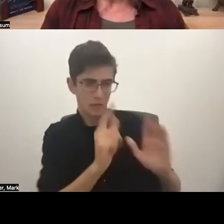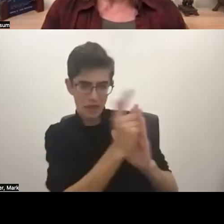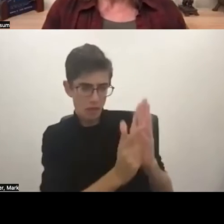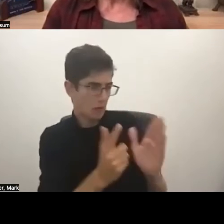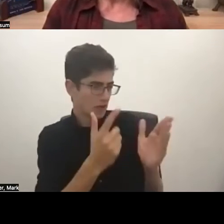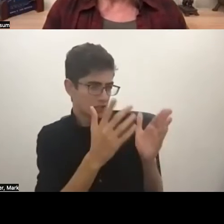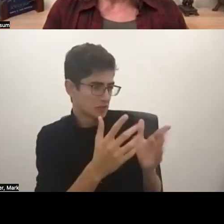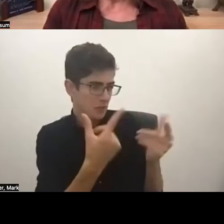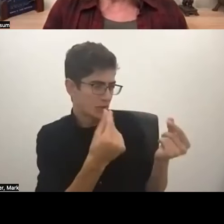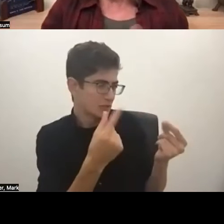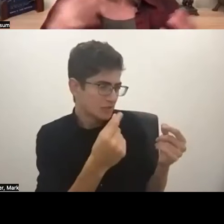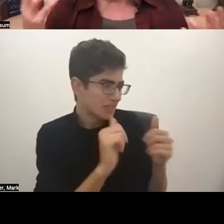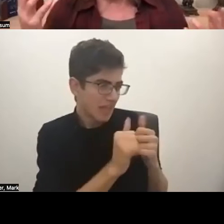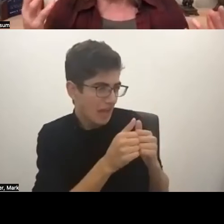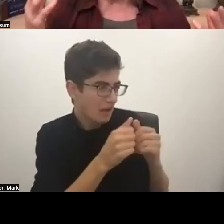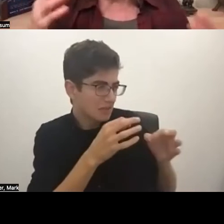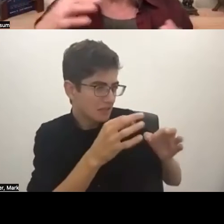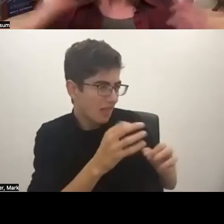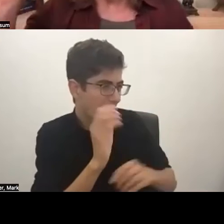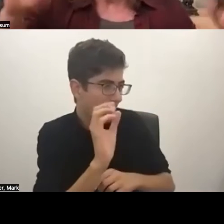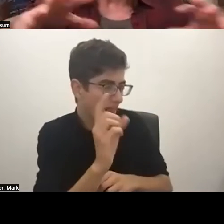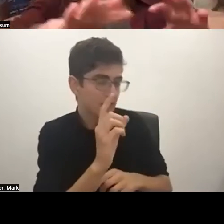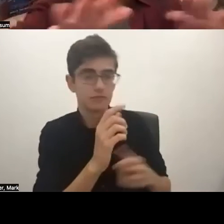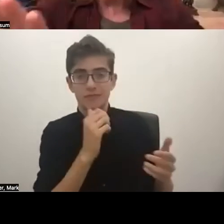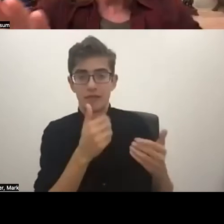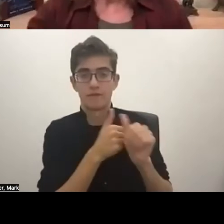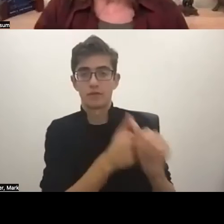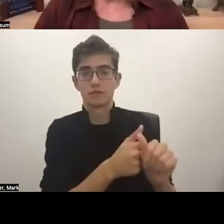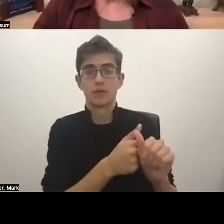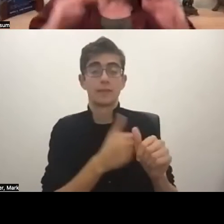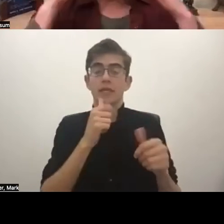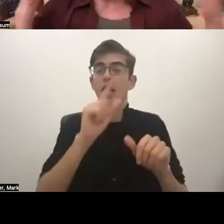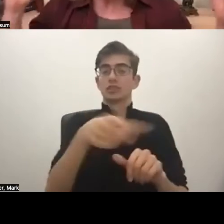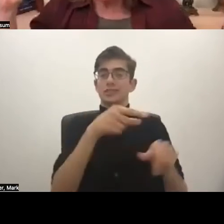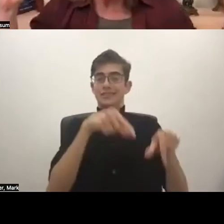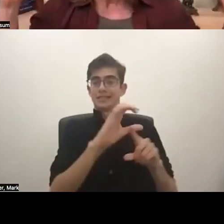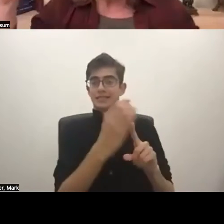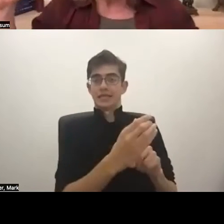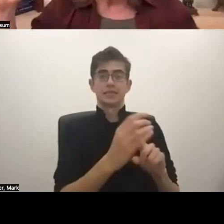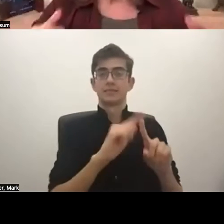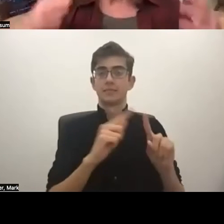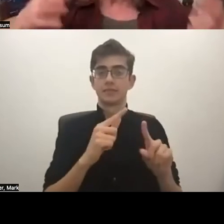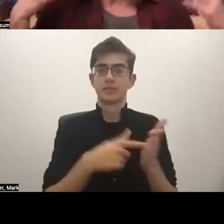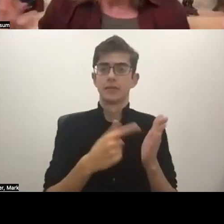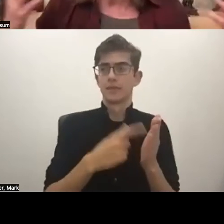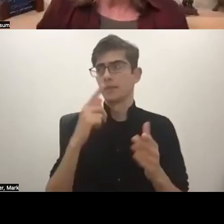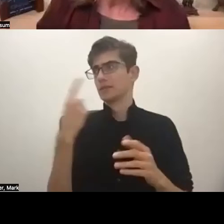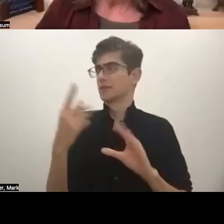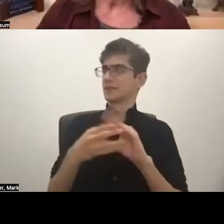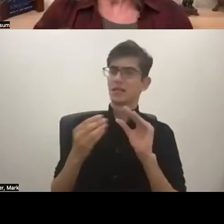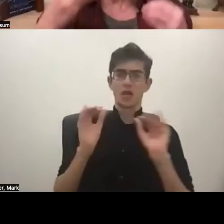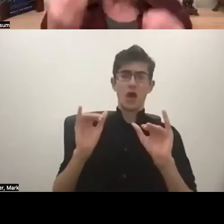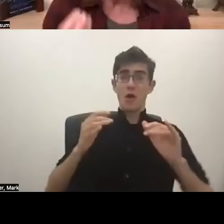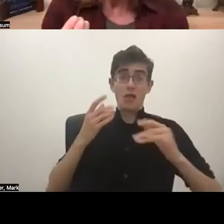And I've seen that a lot. Sometimes somebody will talk about any kind of case. I'm not talking about these New York cases. You're like, what is up? And then when you actually